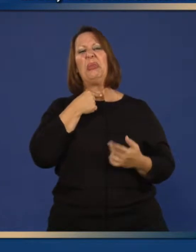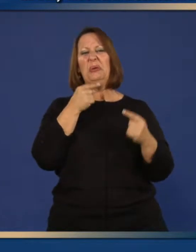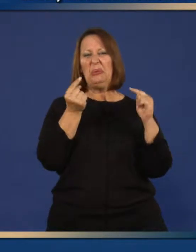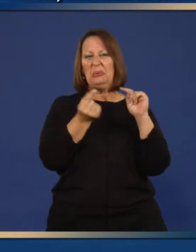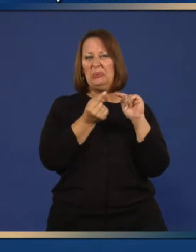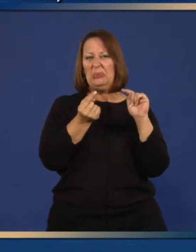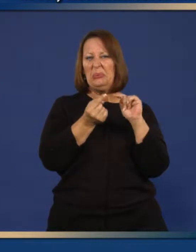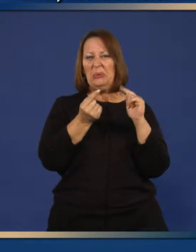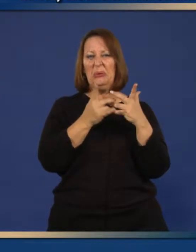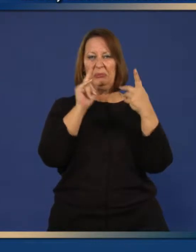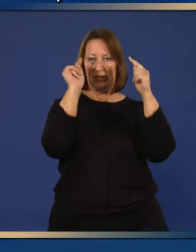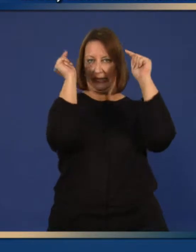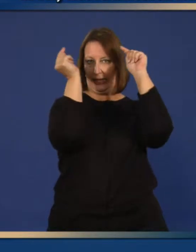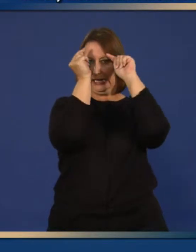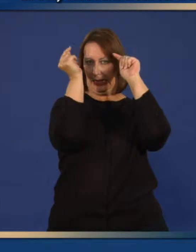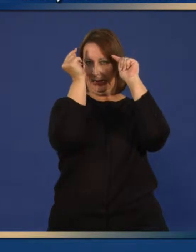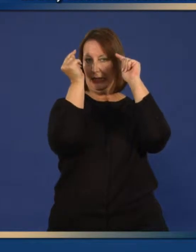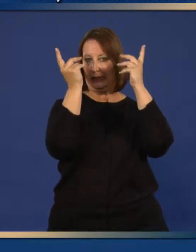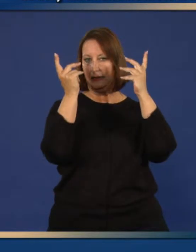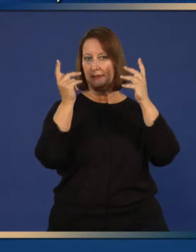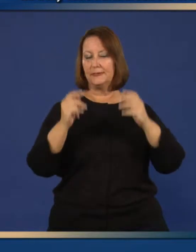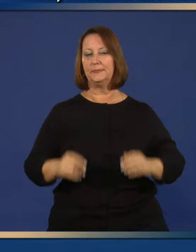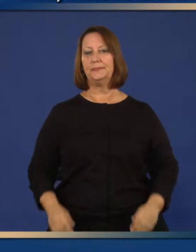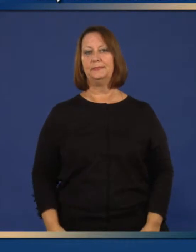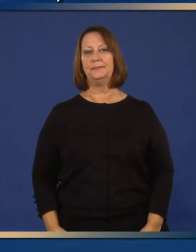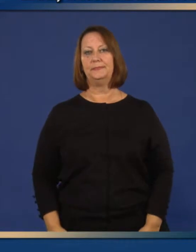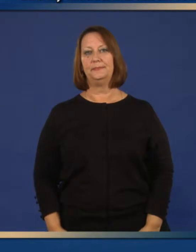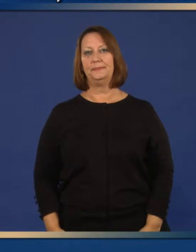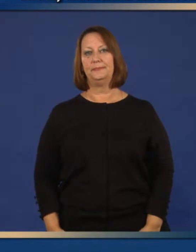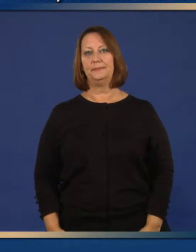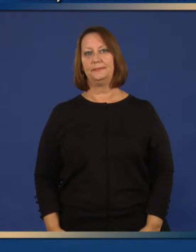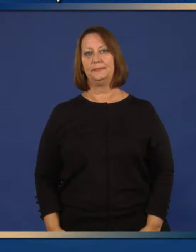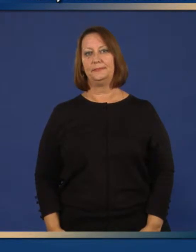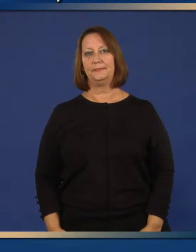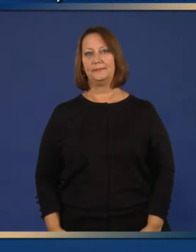sore throat, headache.